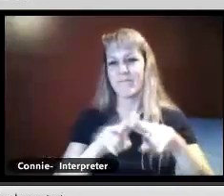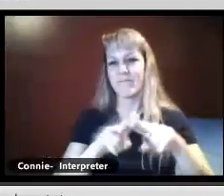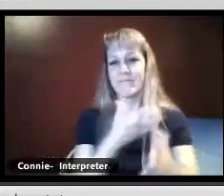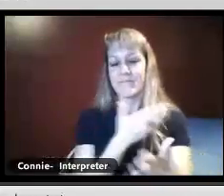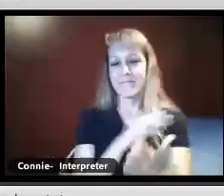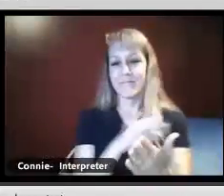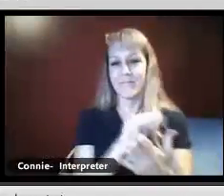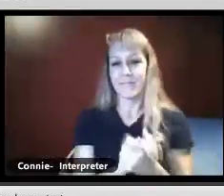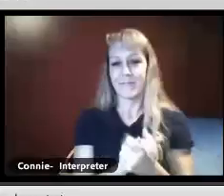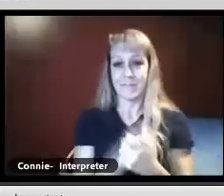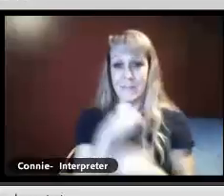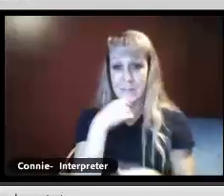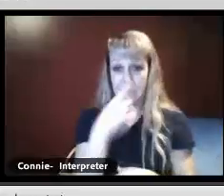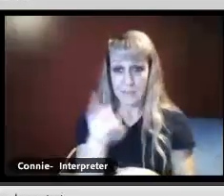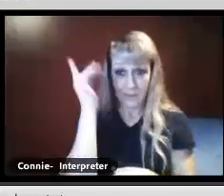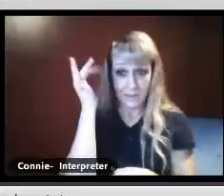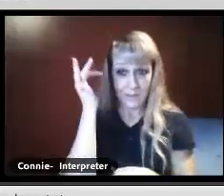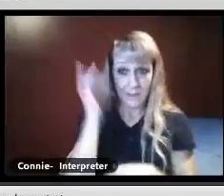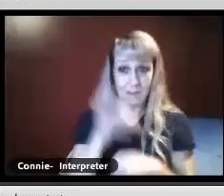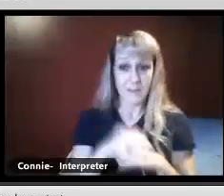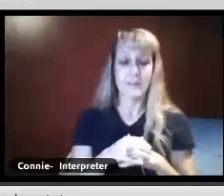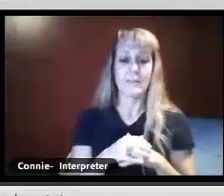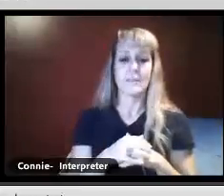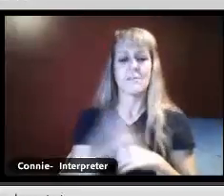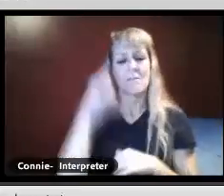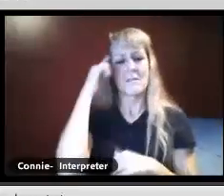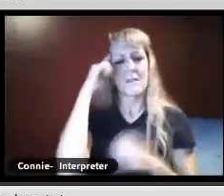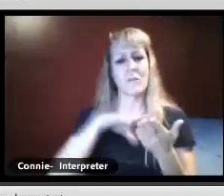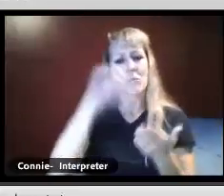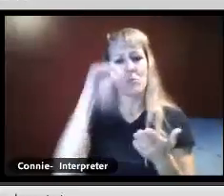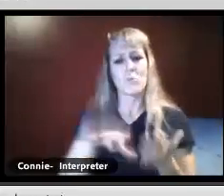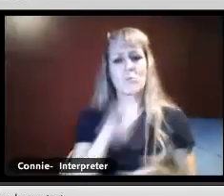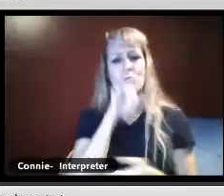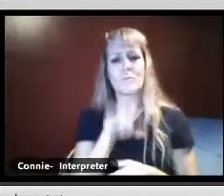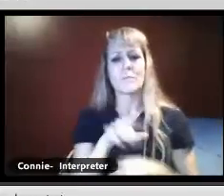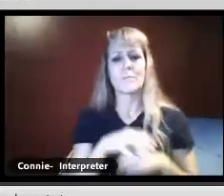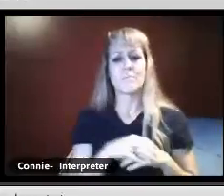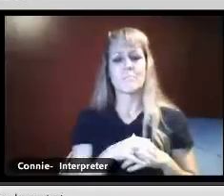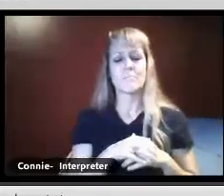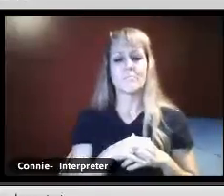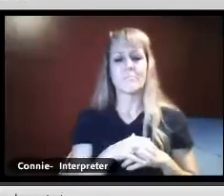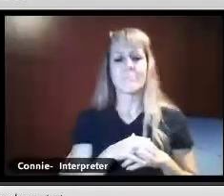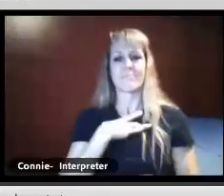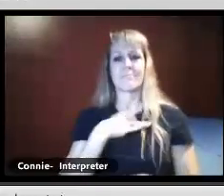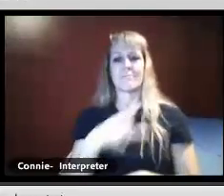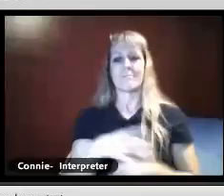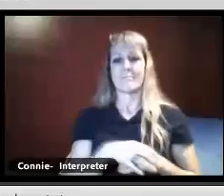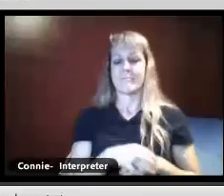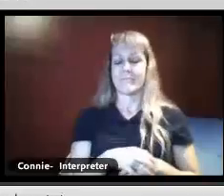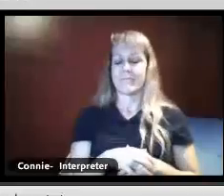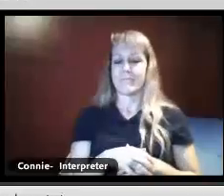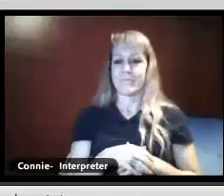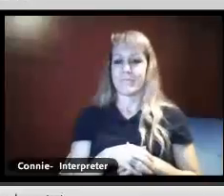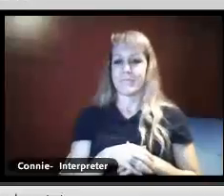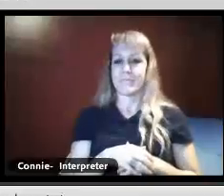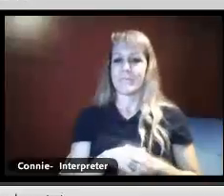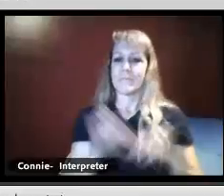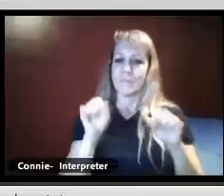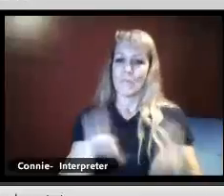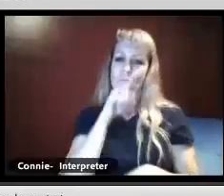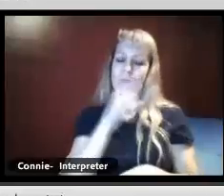you about this? Well, I think students would really groove on this. And I think it could be a really